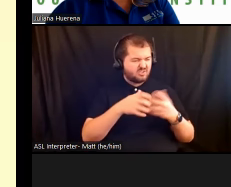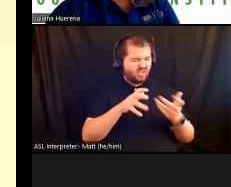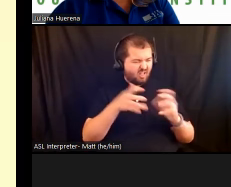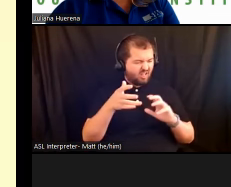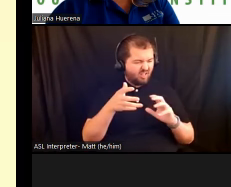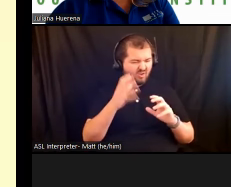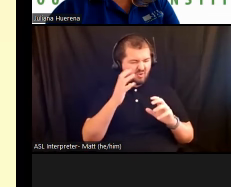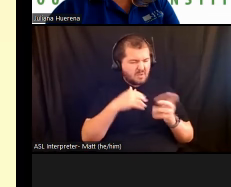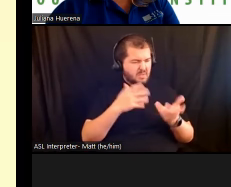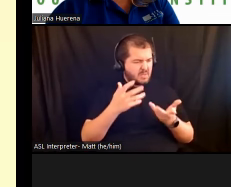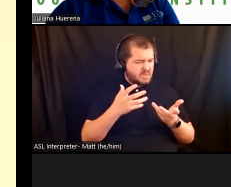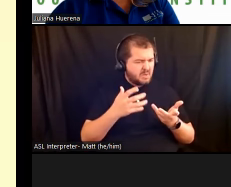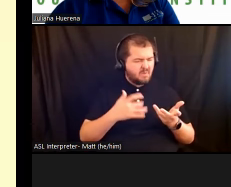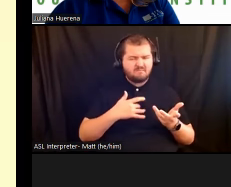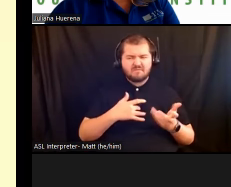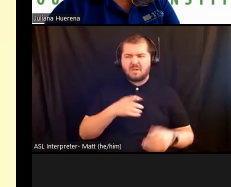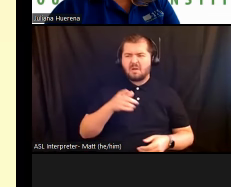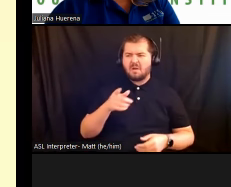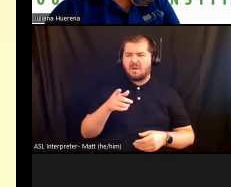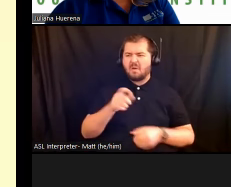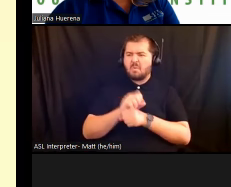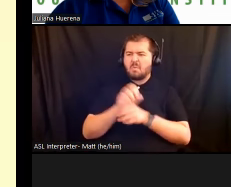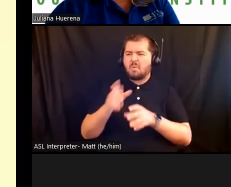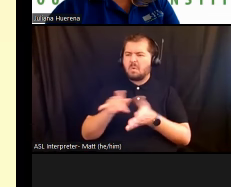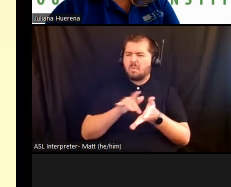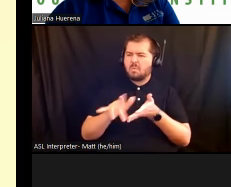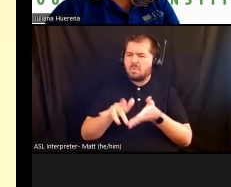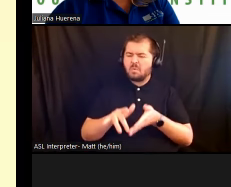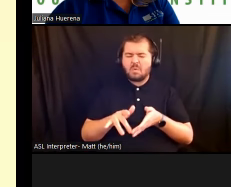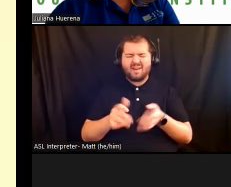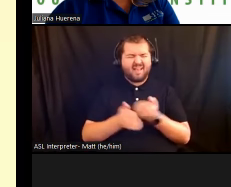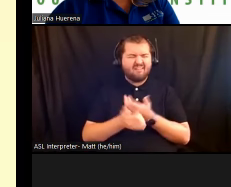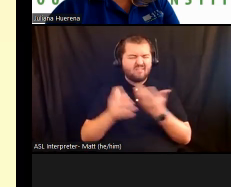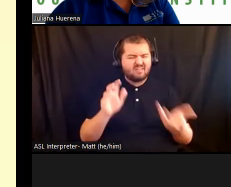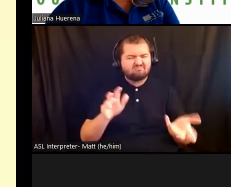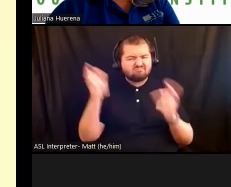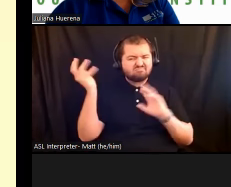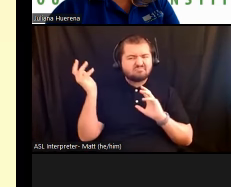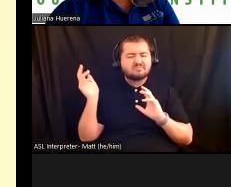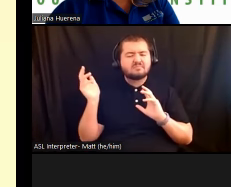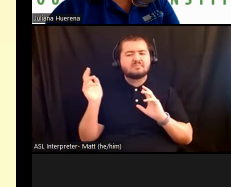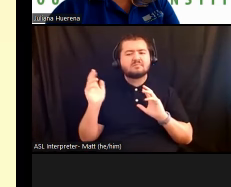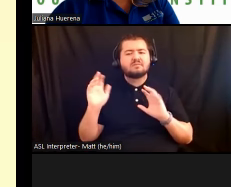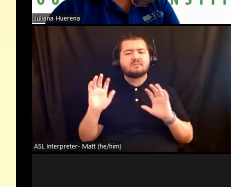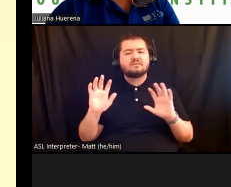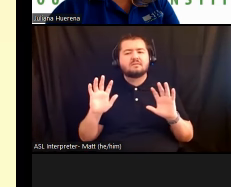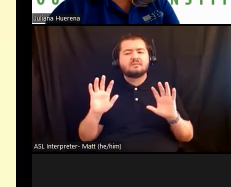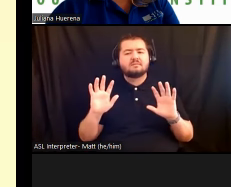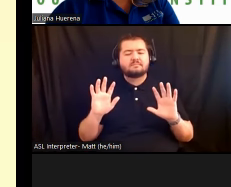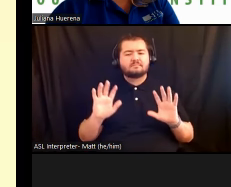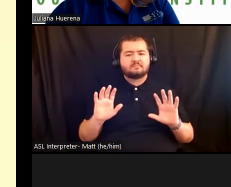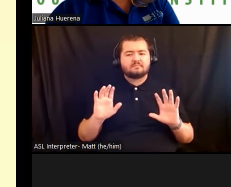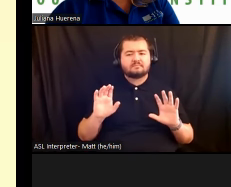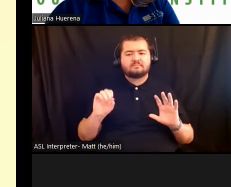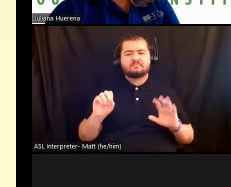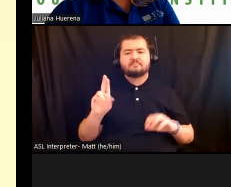that the poll worker is rude to you, things are not going well at the polling location, counties have different names